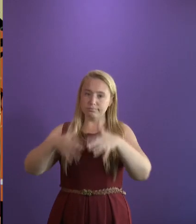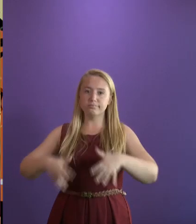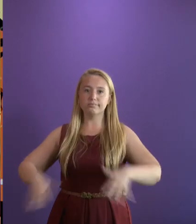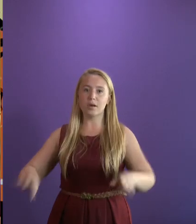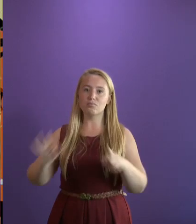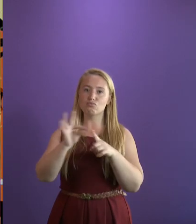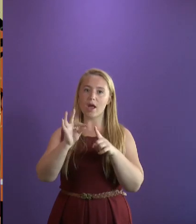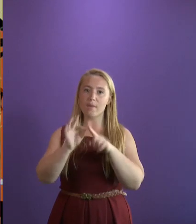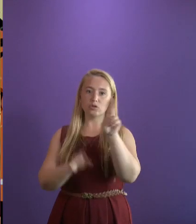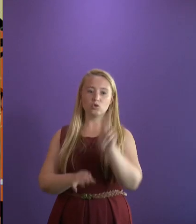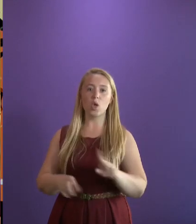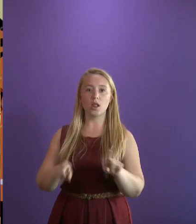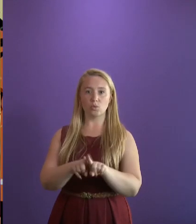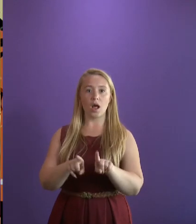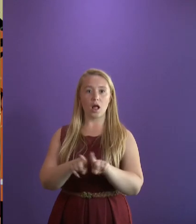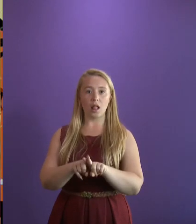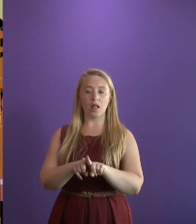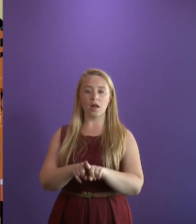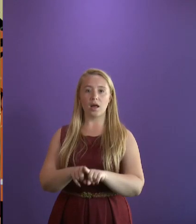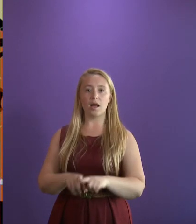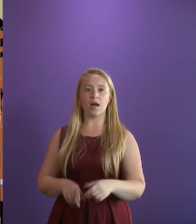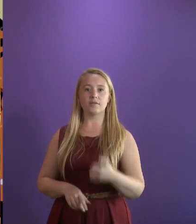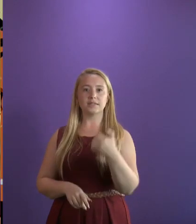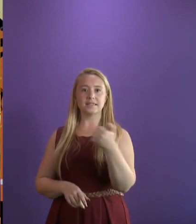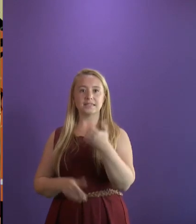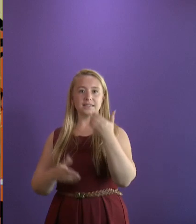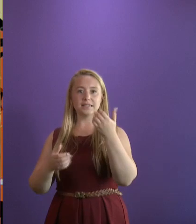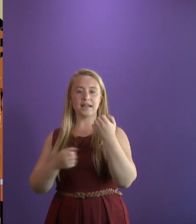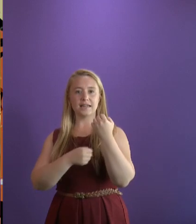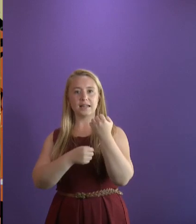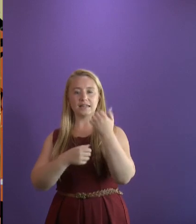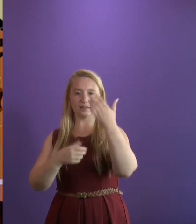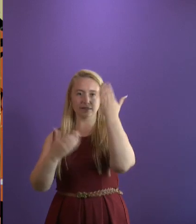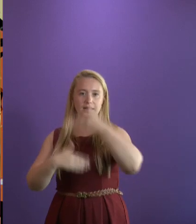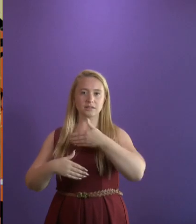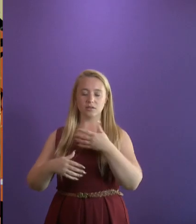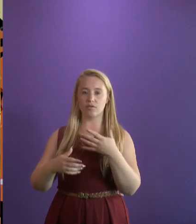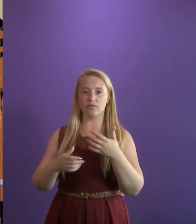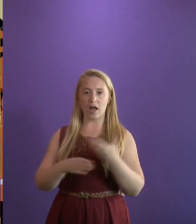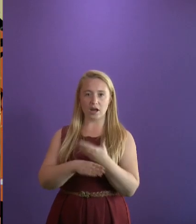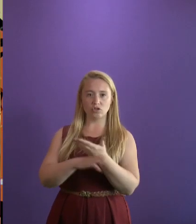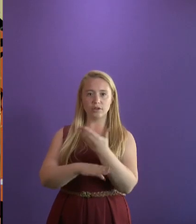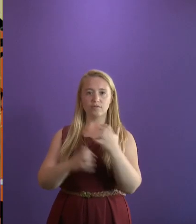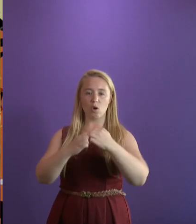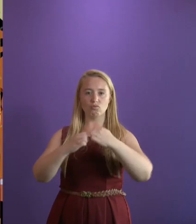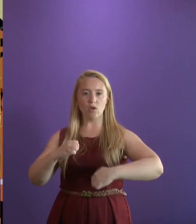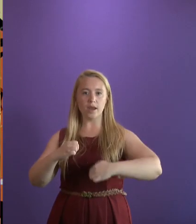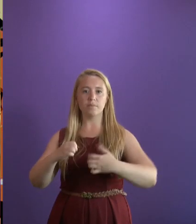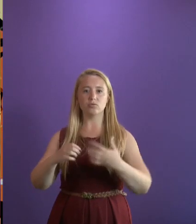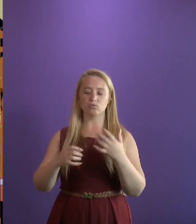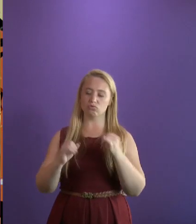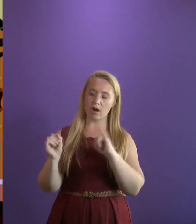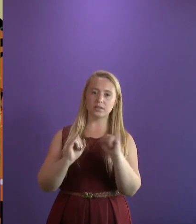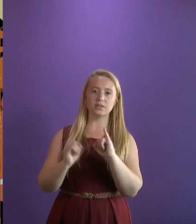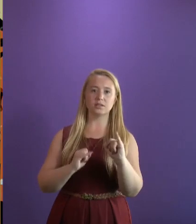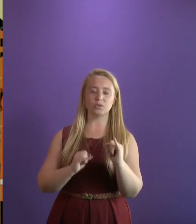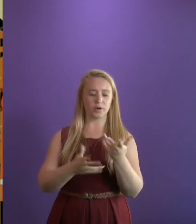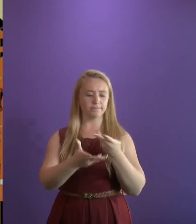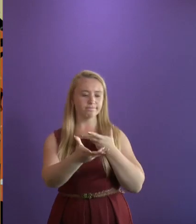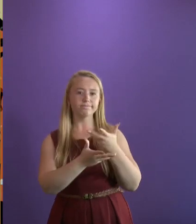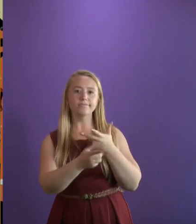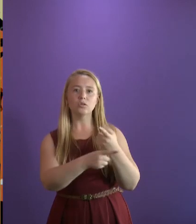schools. We have the 16 Nights of Action with Rape Crisis, where young men are being spoken to, have been asked to